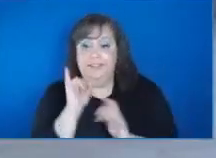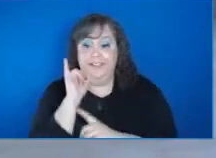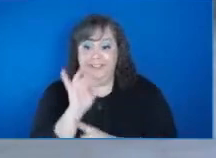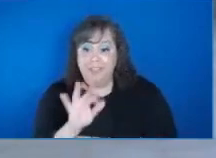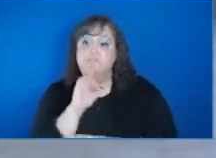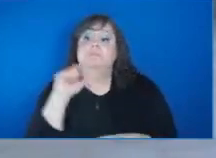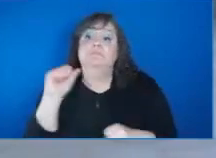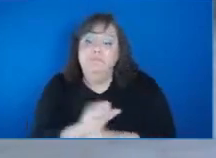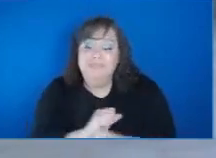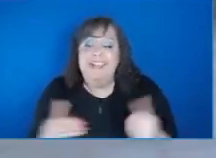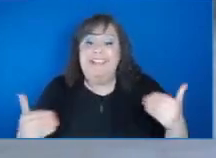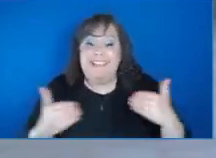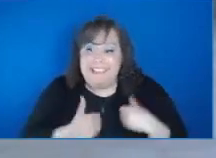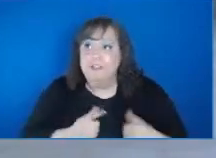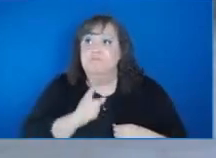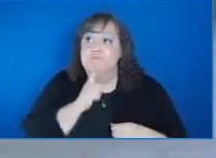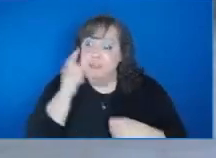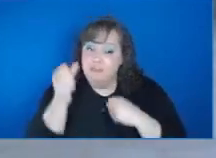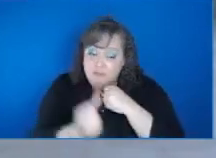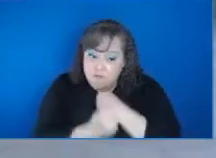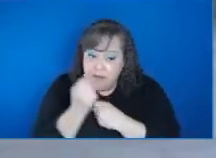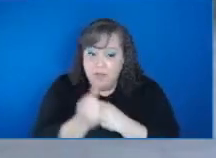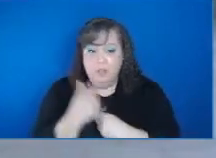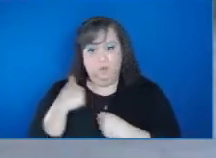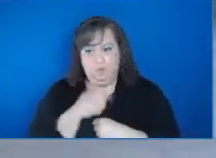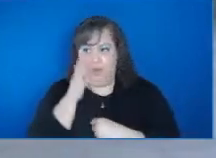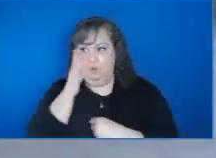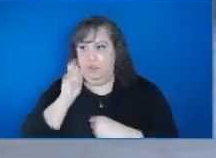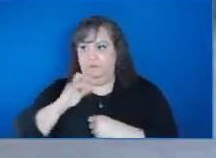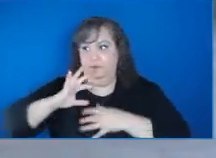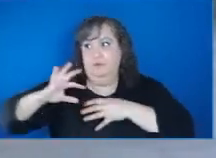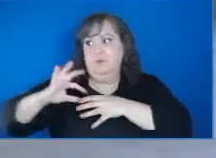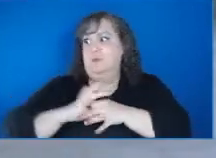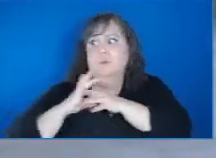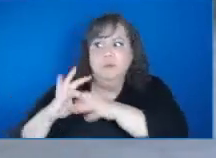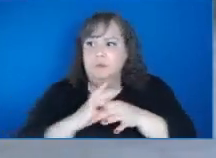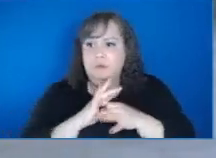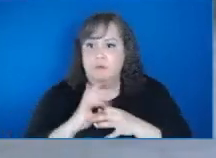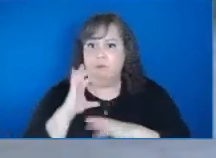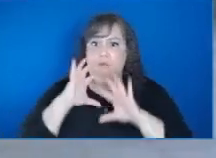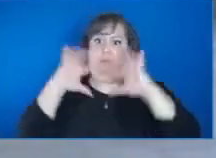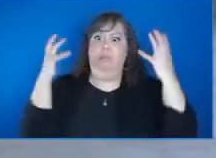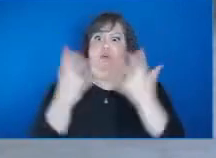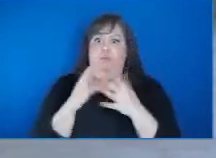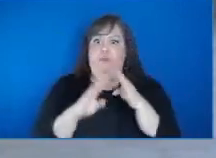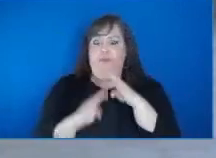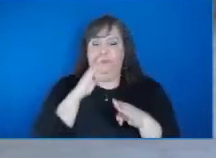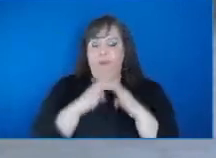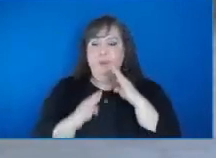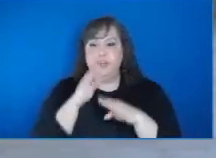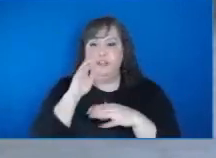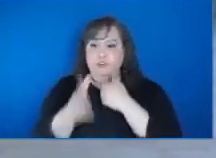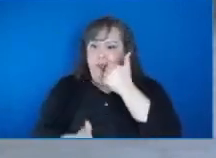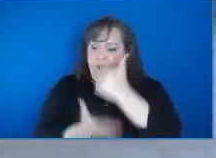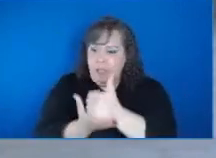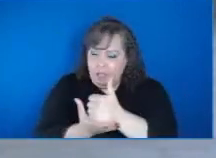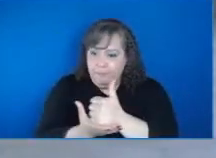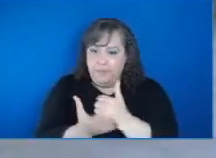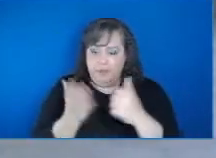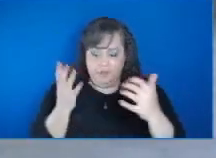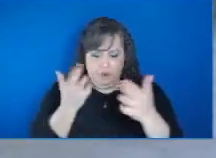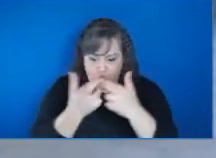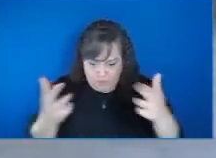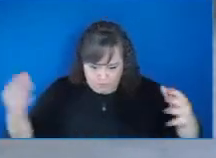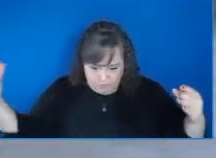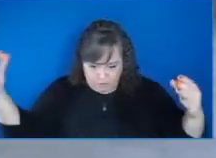a real threat, we are all going to have to come together as a global community to help put all our resources together, whether